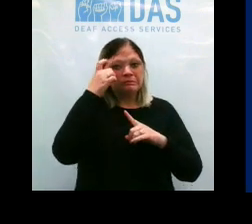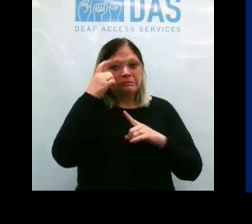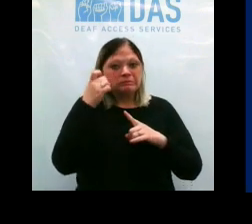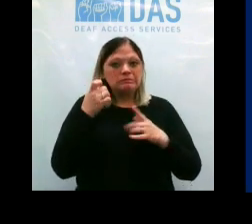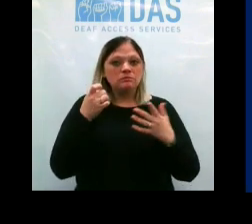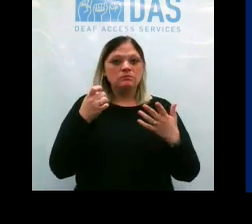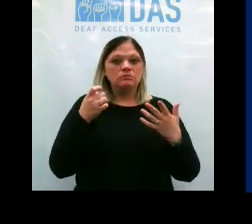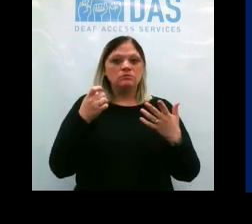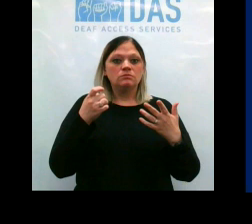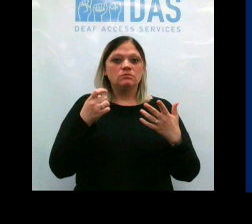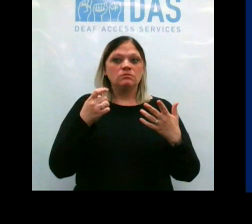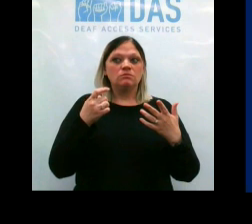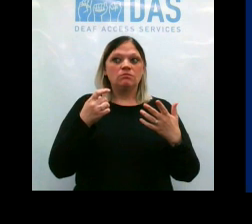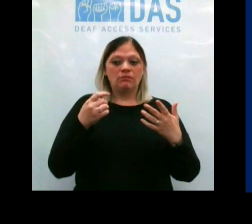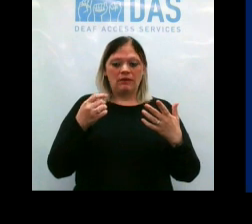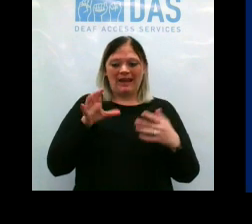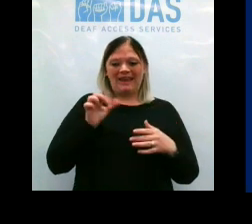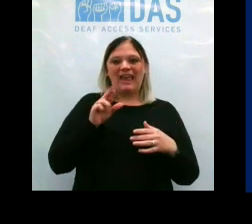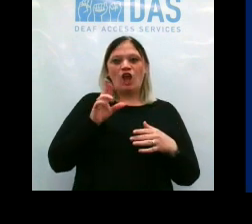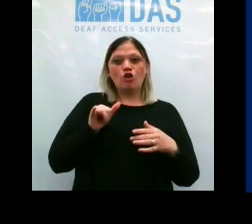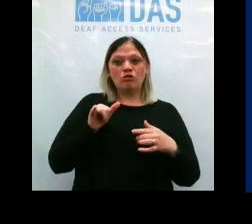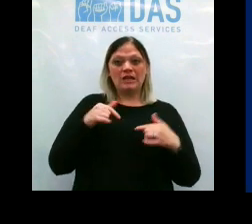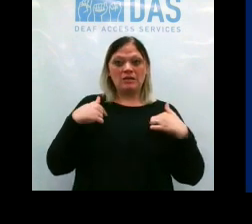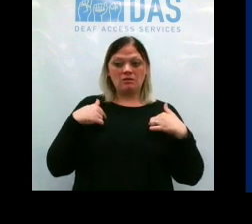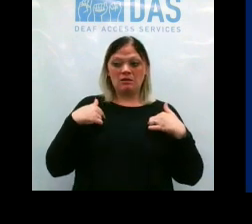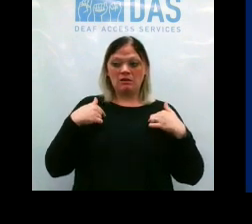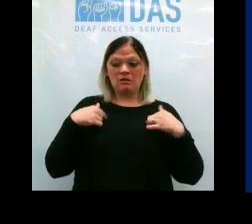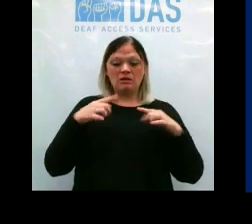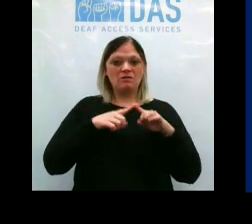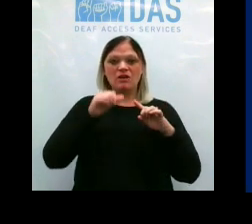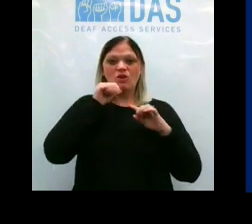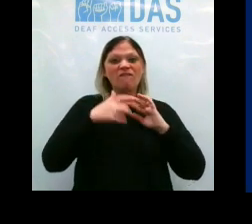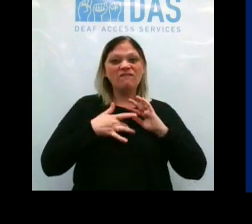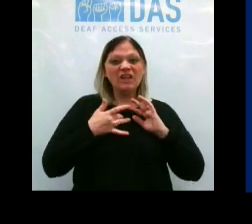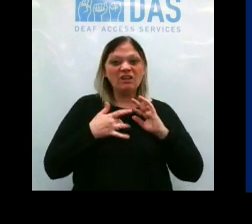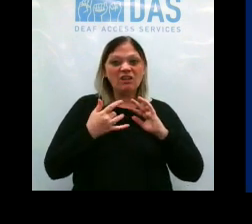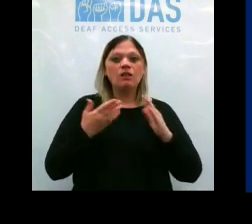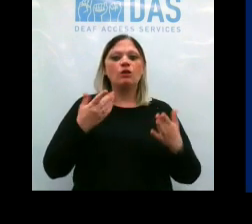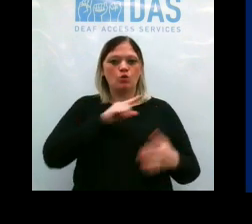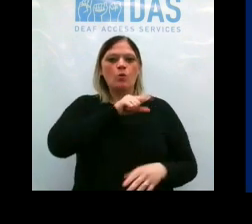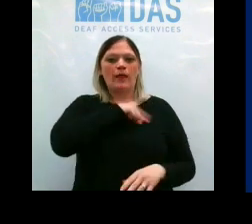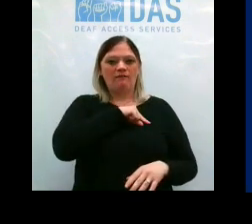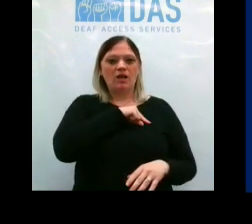be an asymptomatic carrier, you qualify. Who